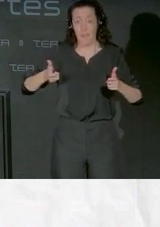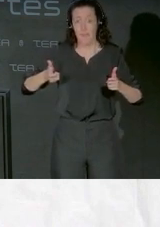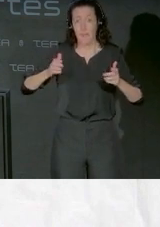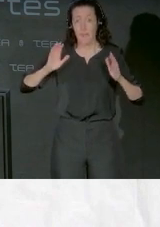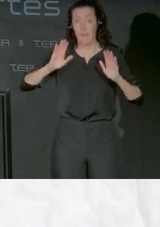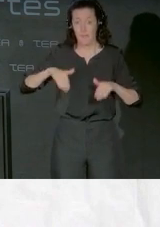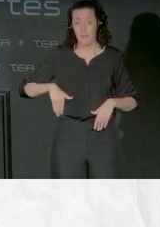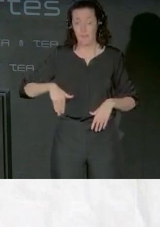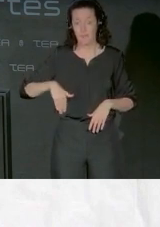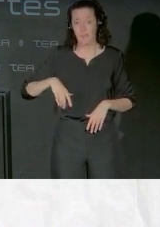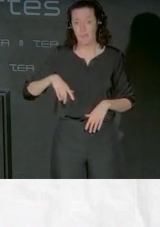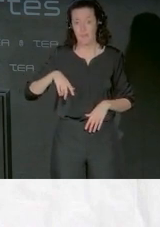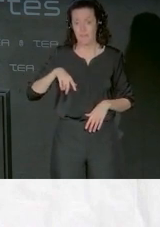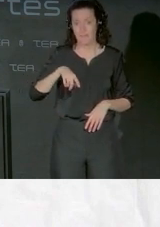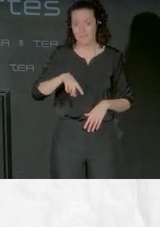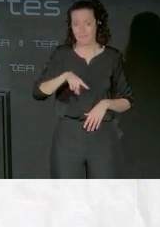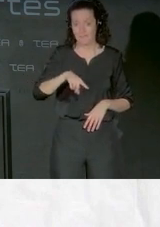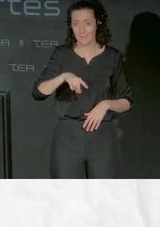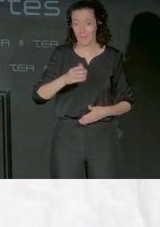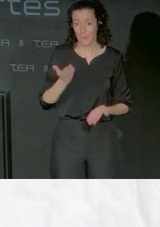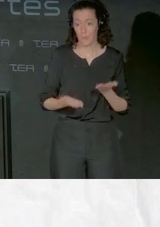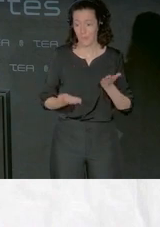cinema and music put together.